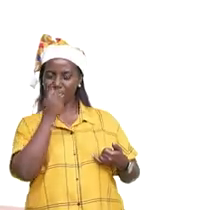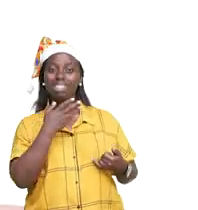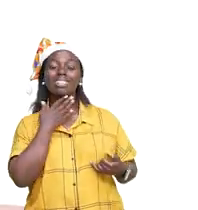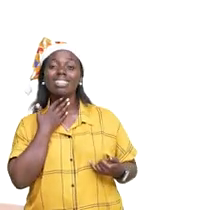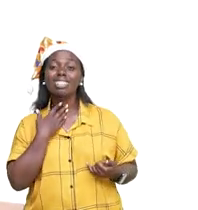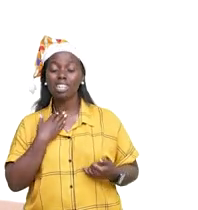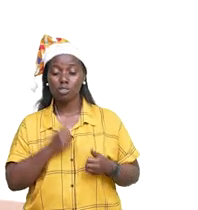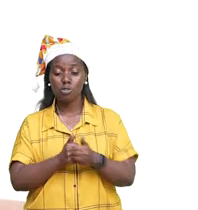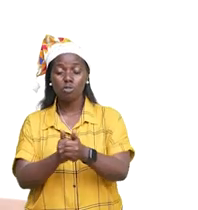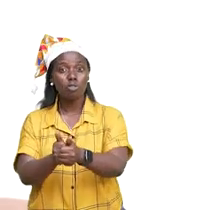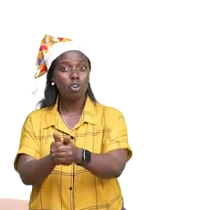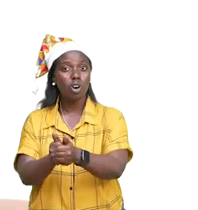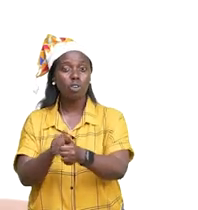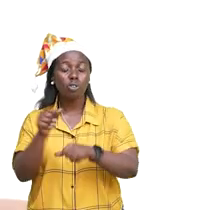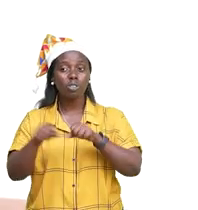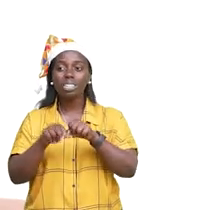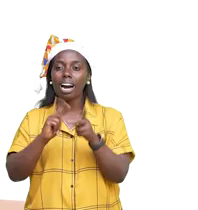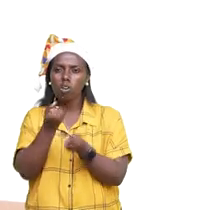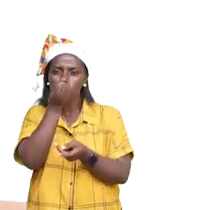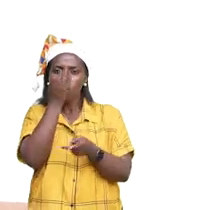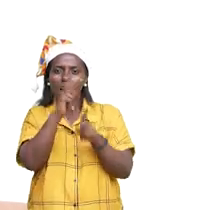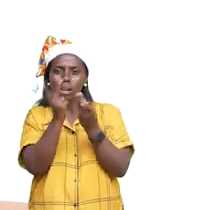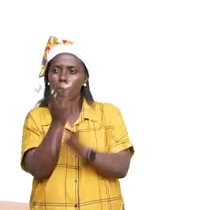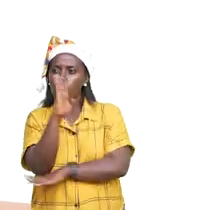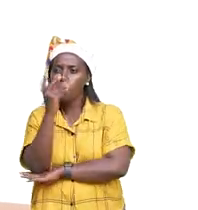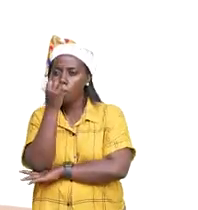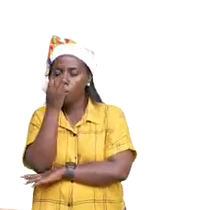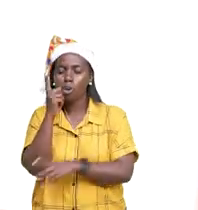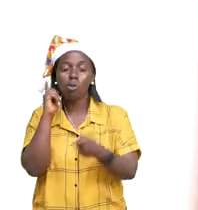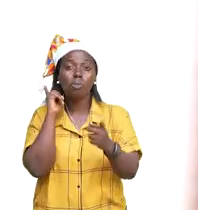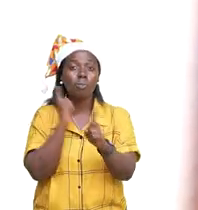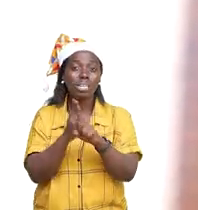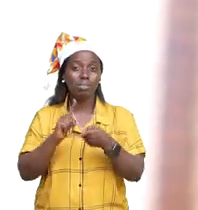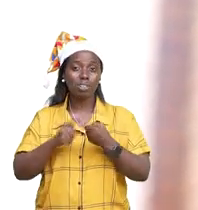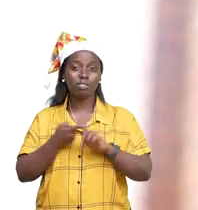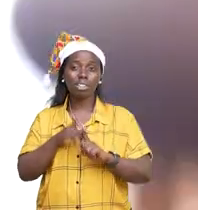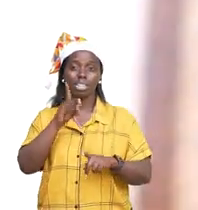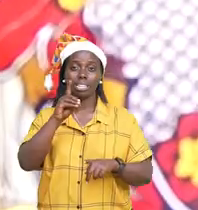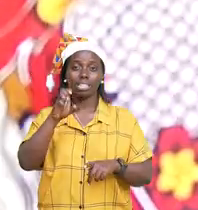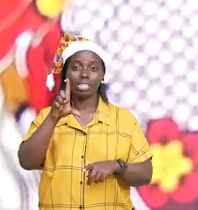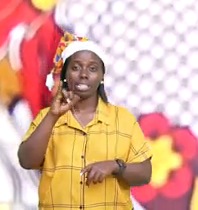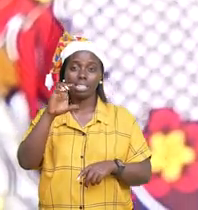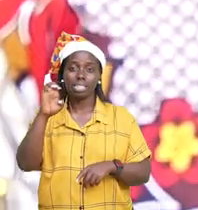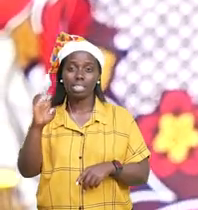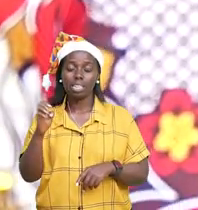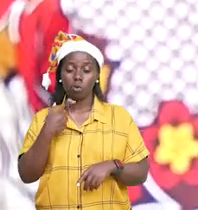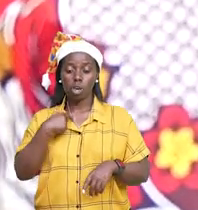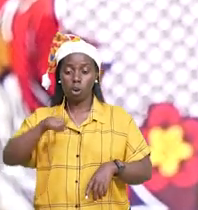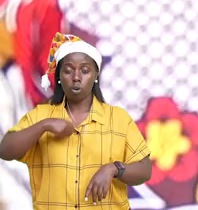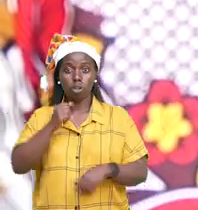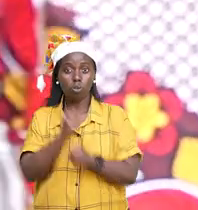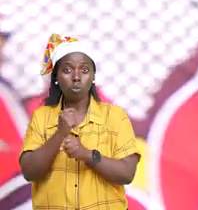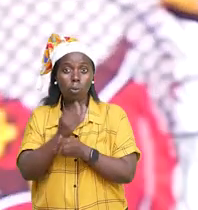I'm going to go with you to the magic garden and you meet my friend Deris, okay? We are going to do